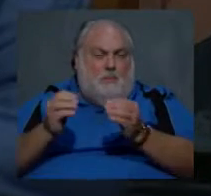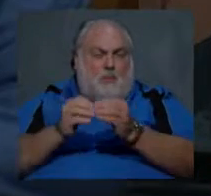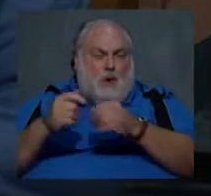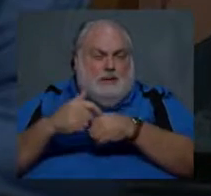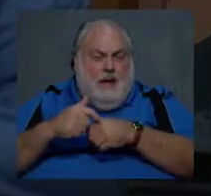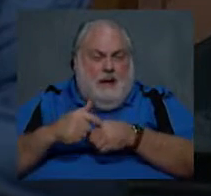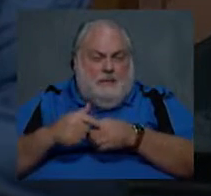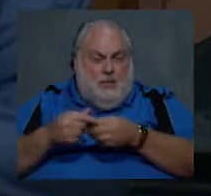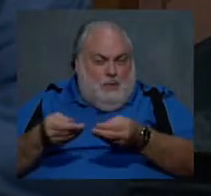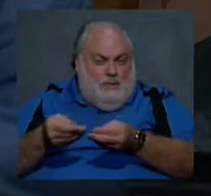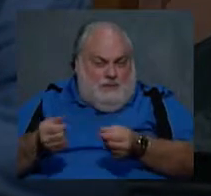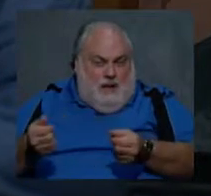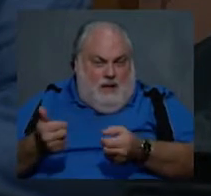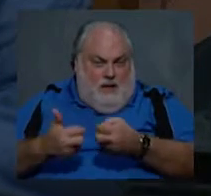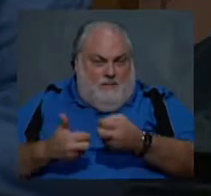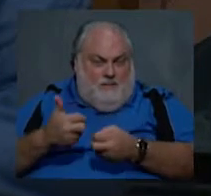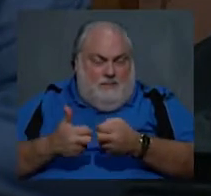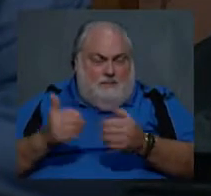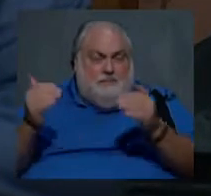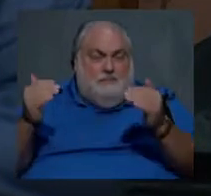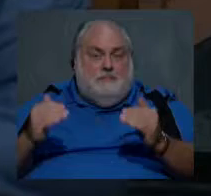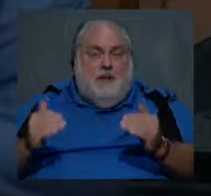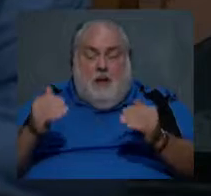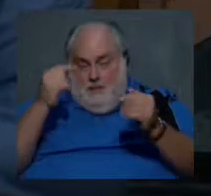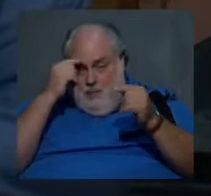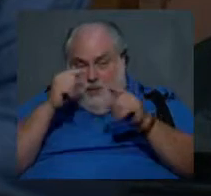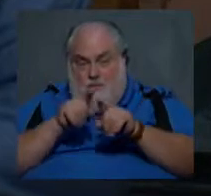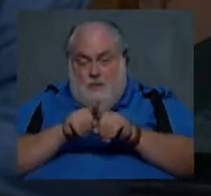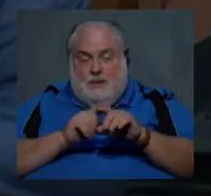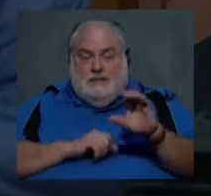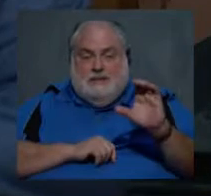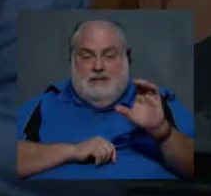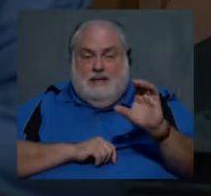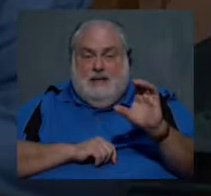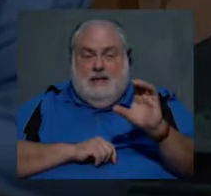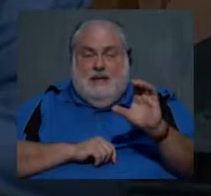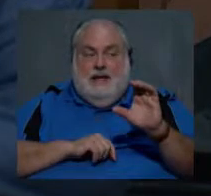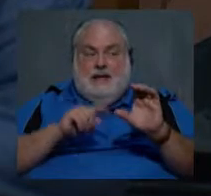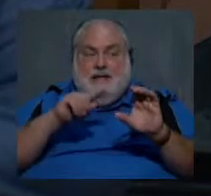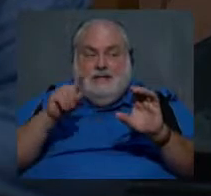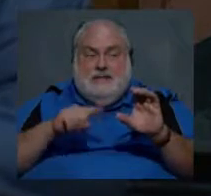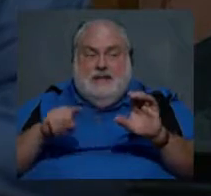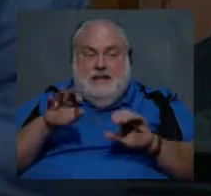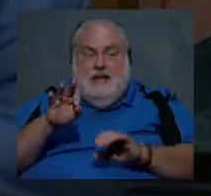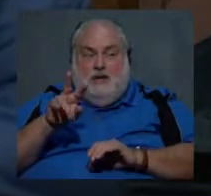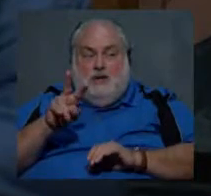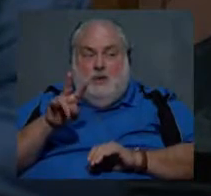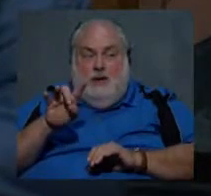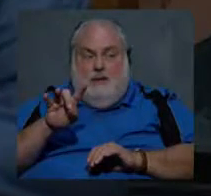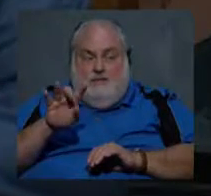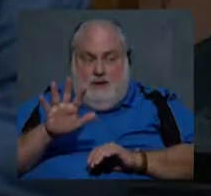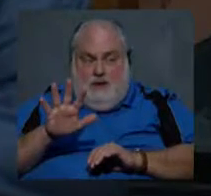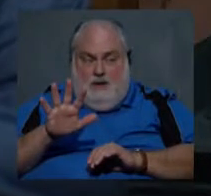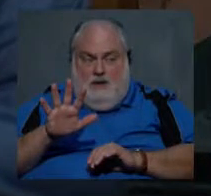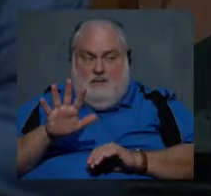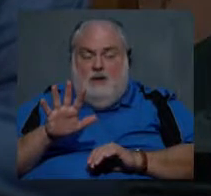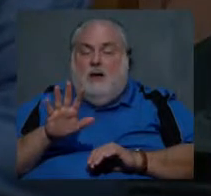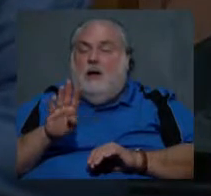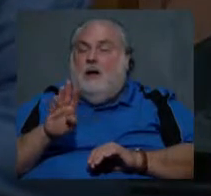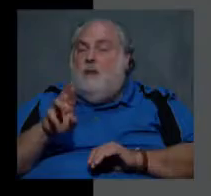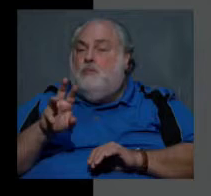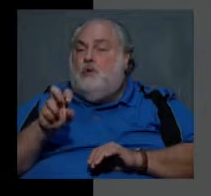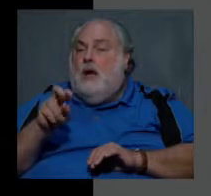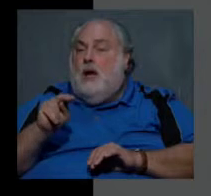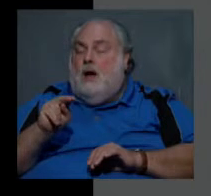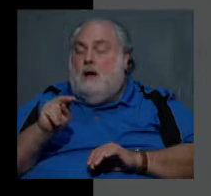to resolve this issue. Items for consent approval. Item C, file number Z-9285, Brown, short